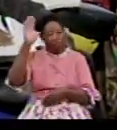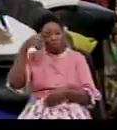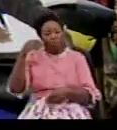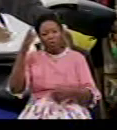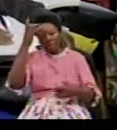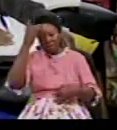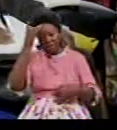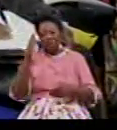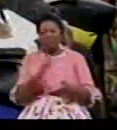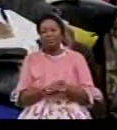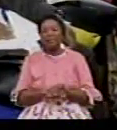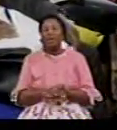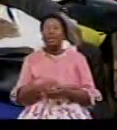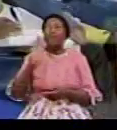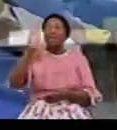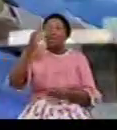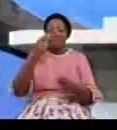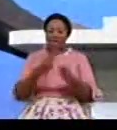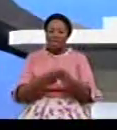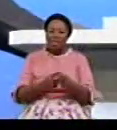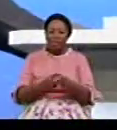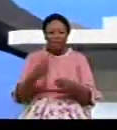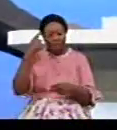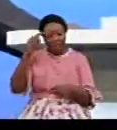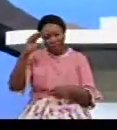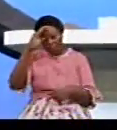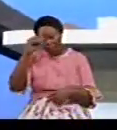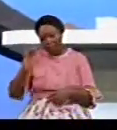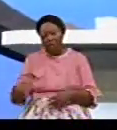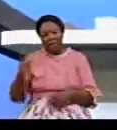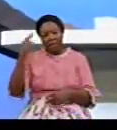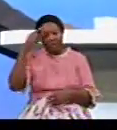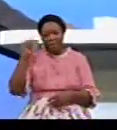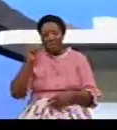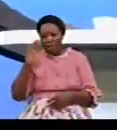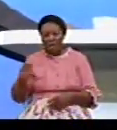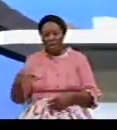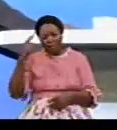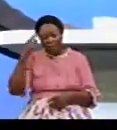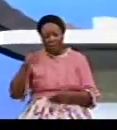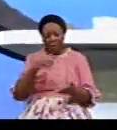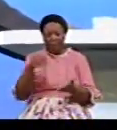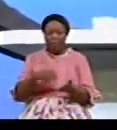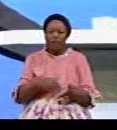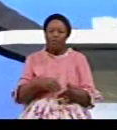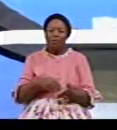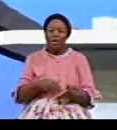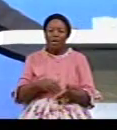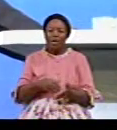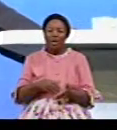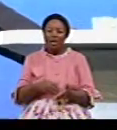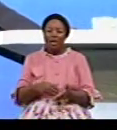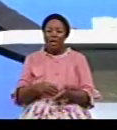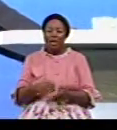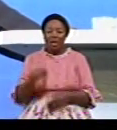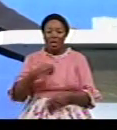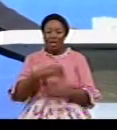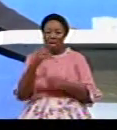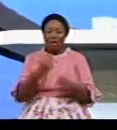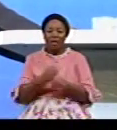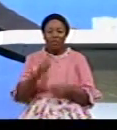that Christ is not in control. Christ comes to reign